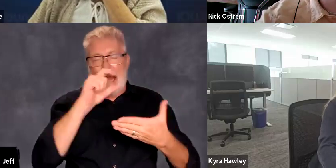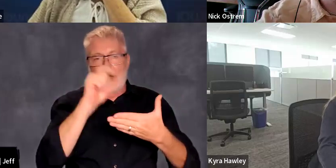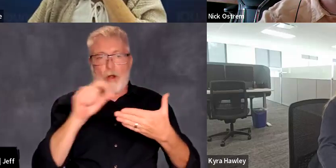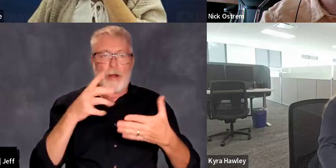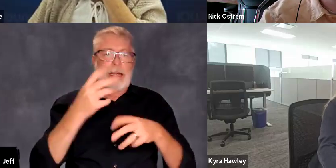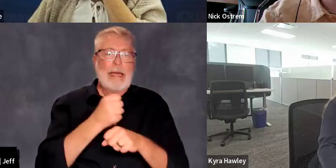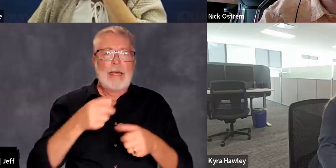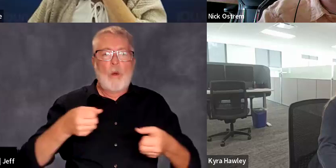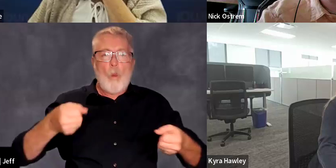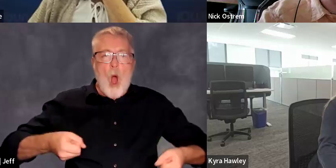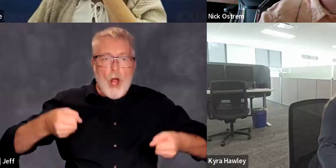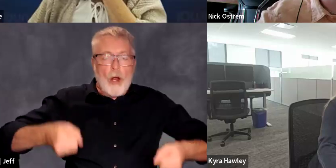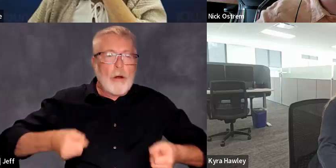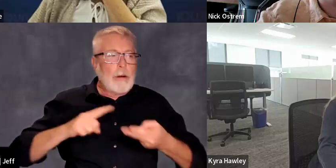get,